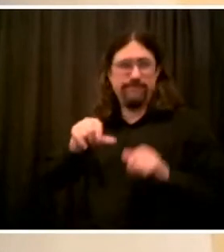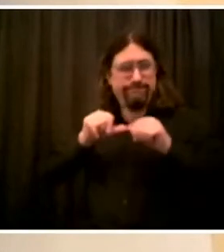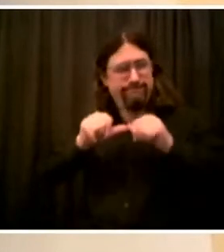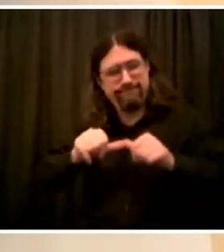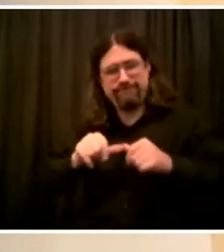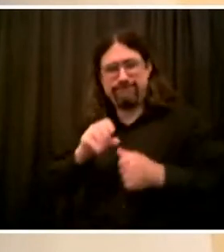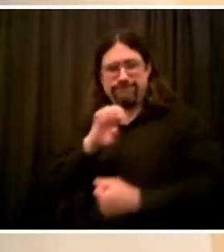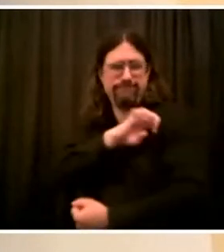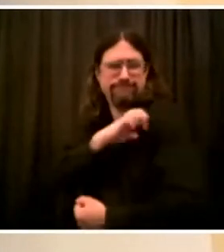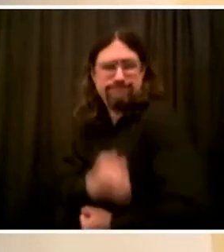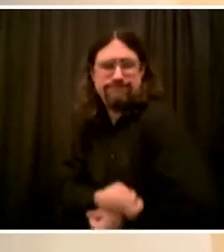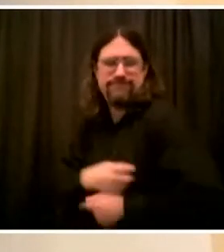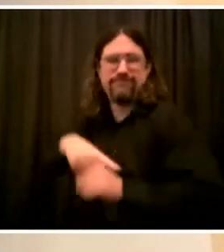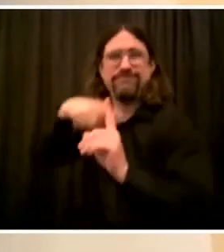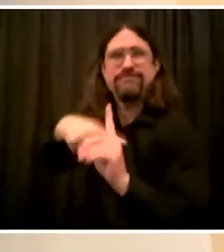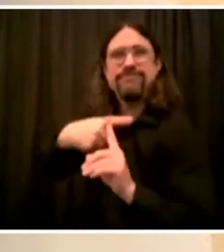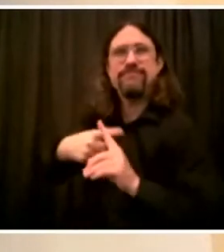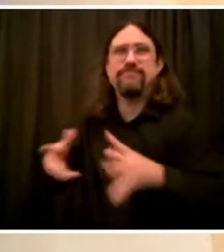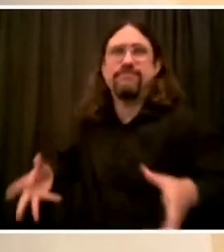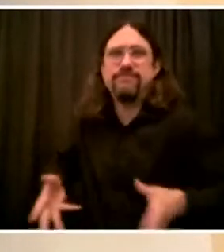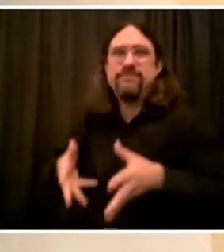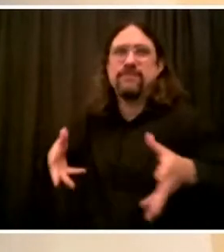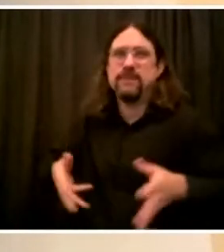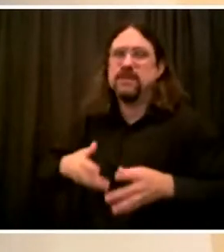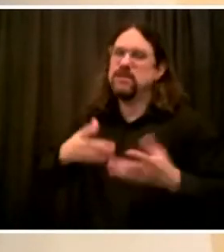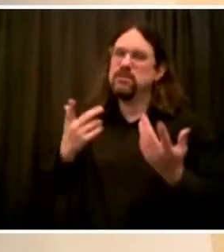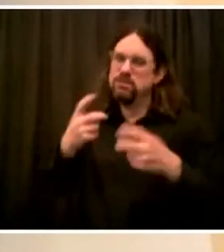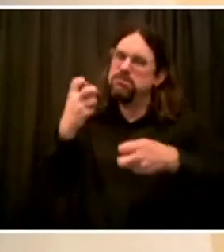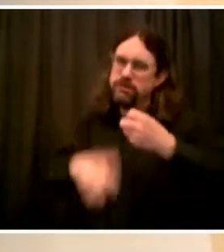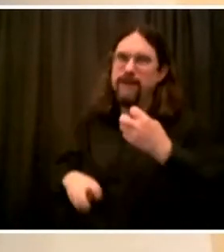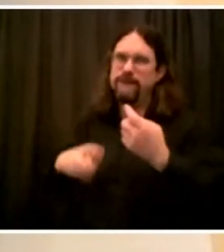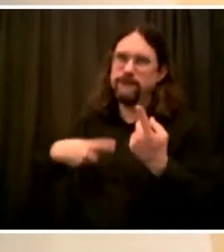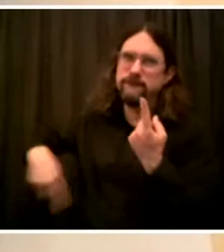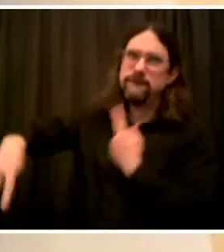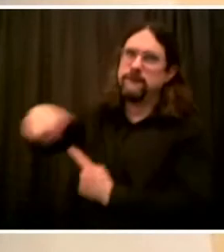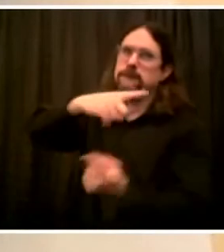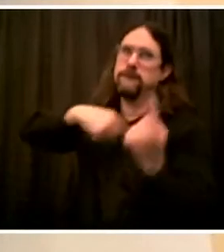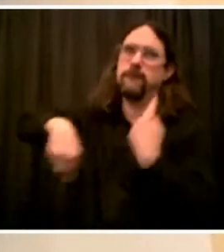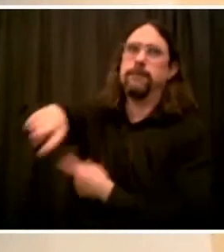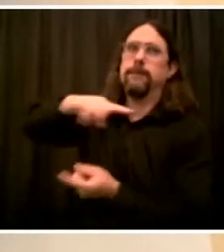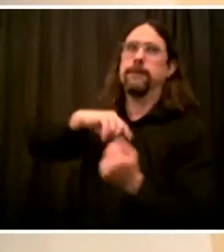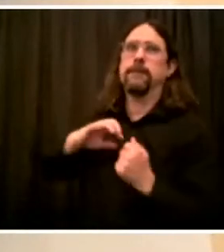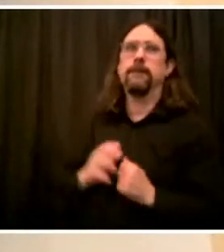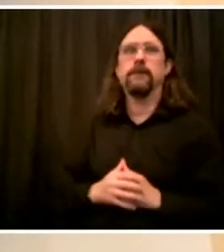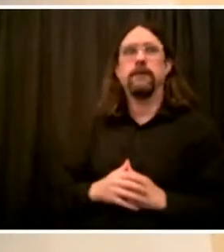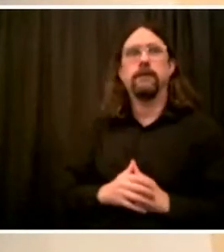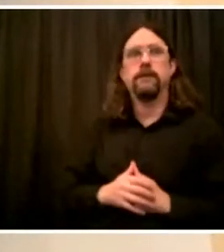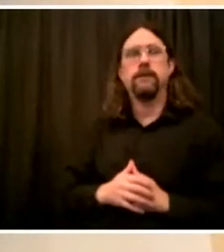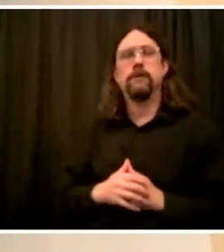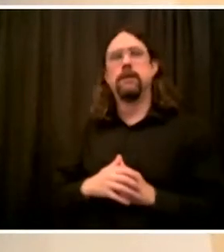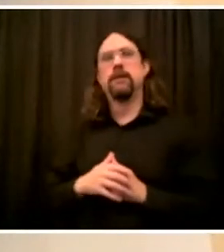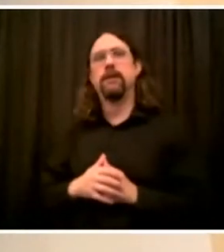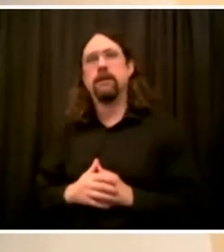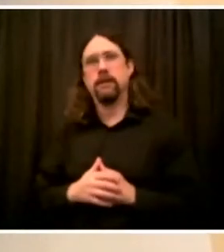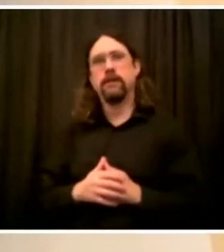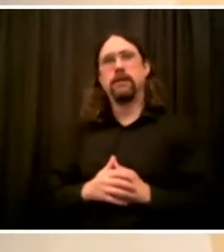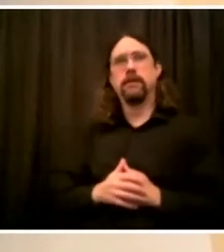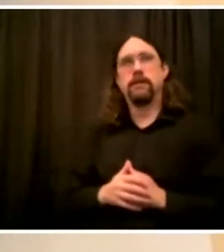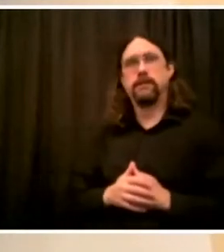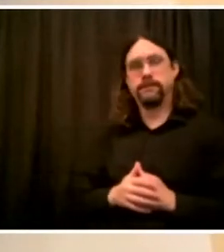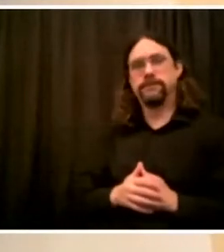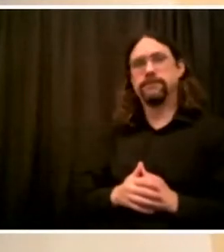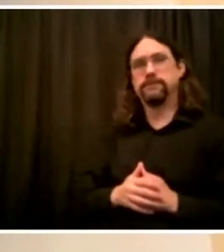stayed for a few hours but wouldn't stay more. And night after night to try to get that person to come in off the streets and stay off the streets, at least